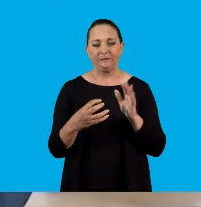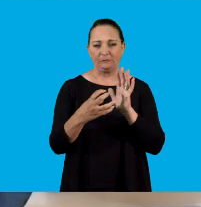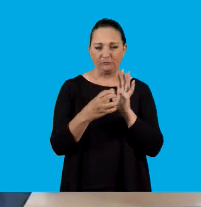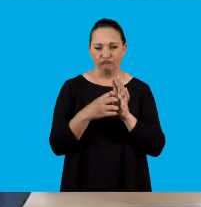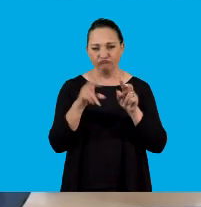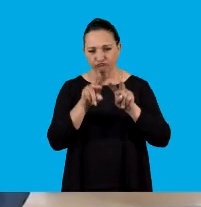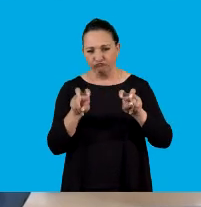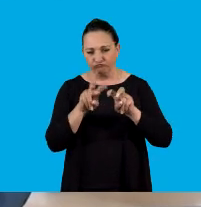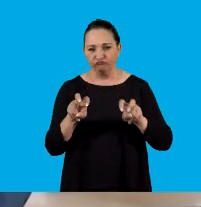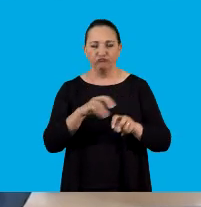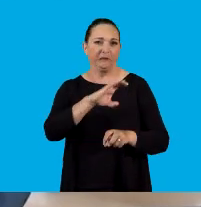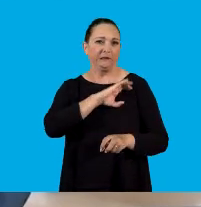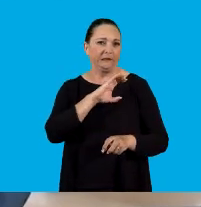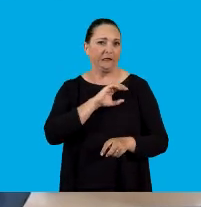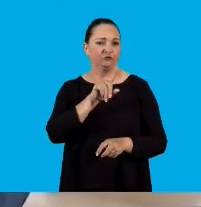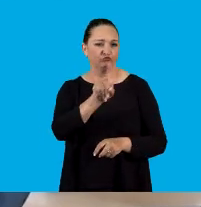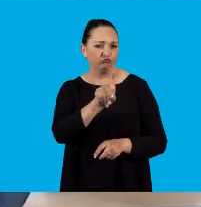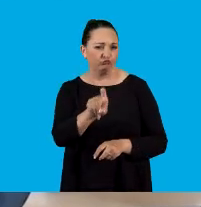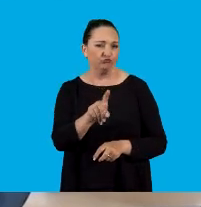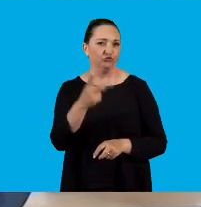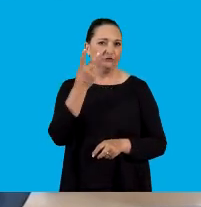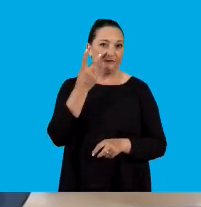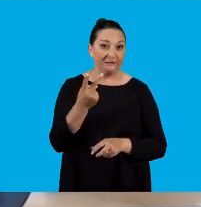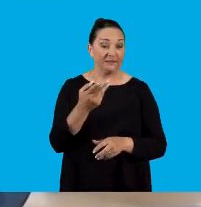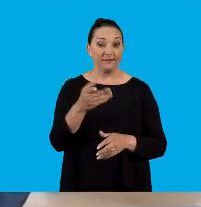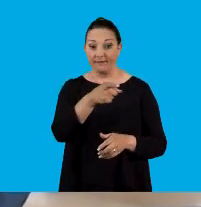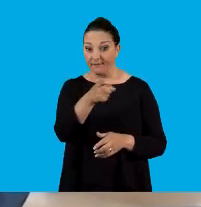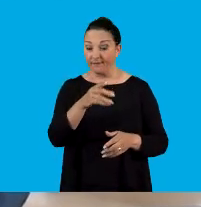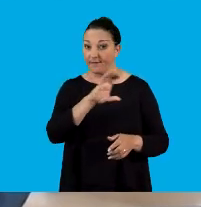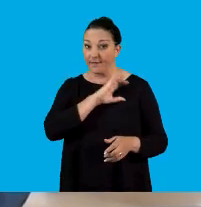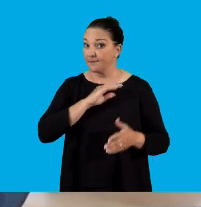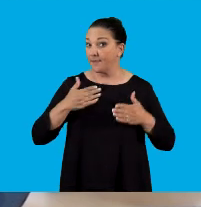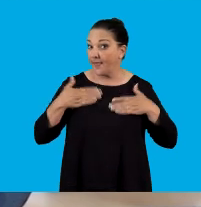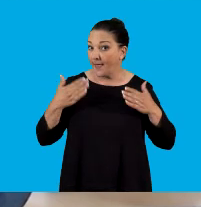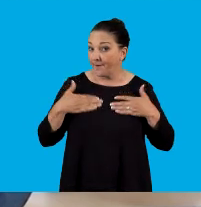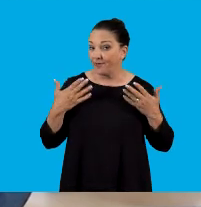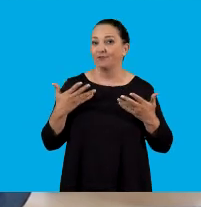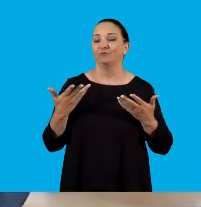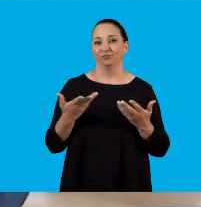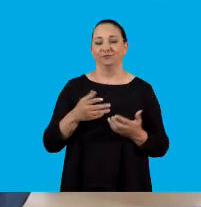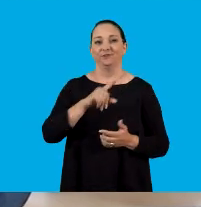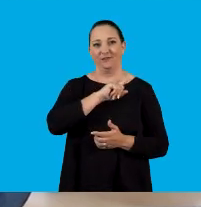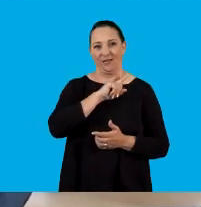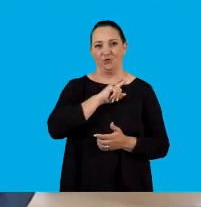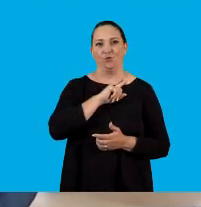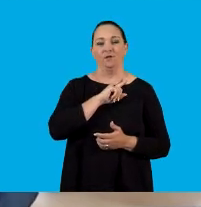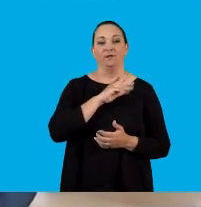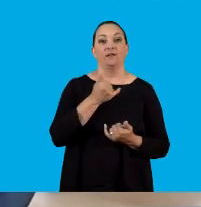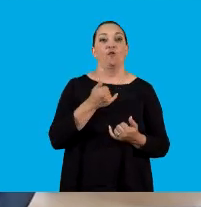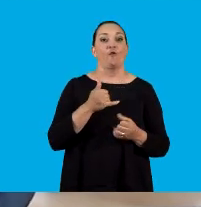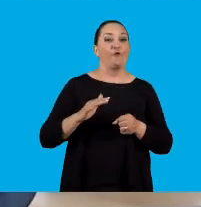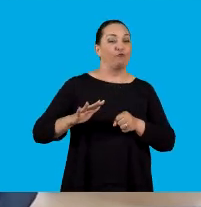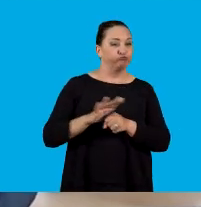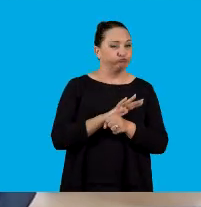market research or do customer service so that they check if customers are happy. So that is why we are saying the